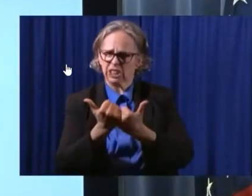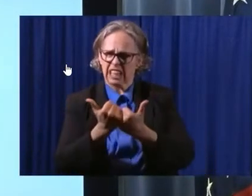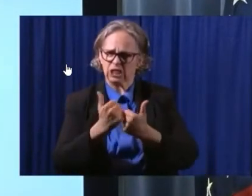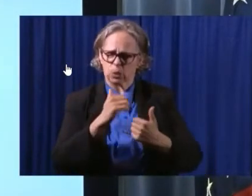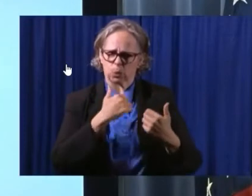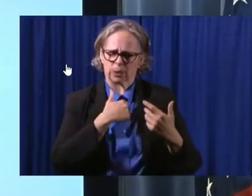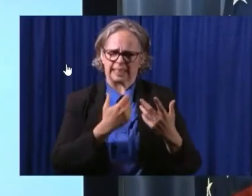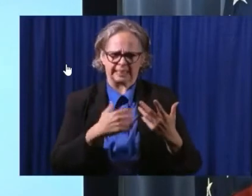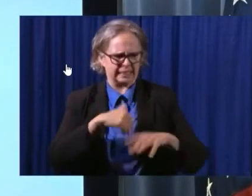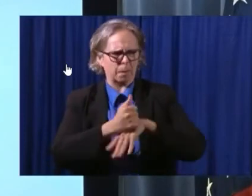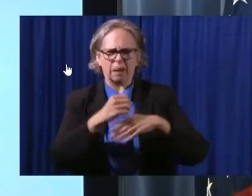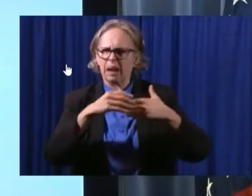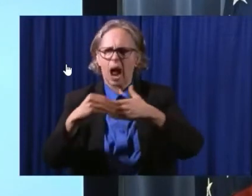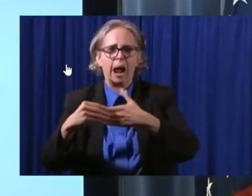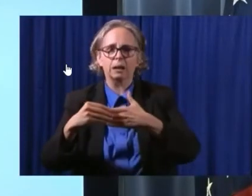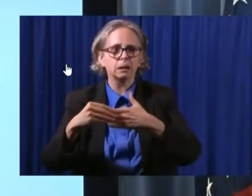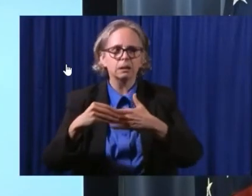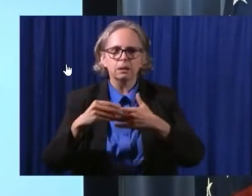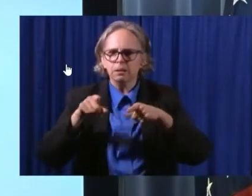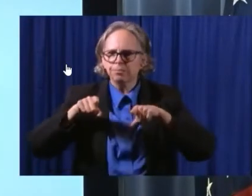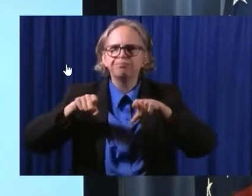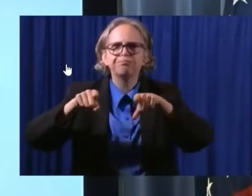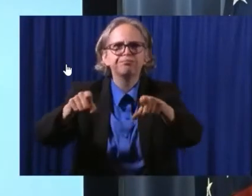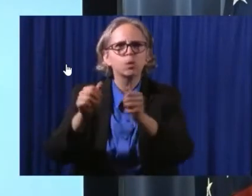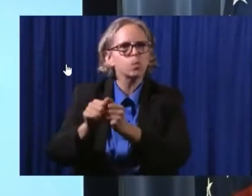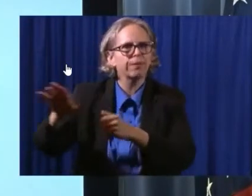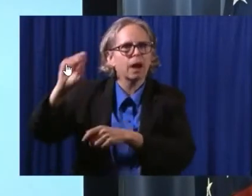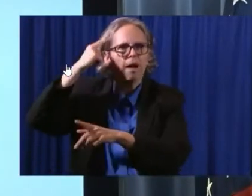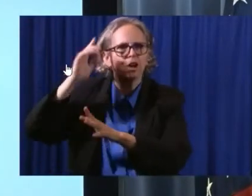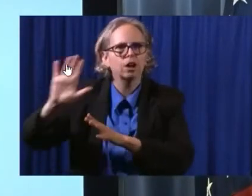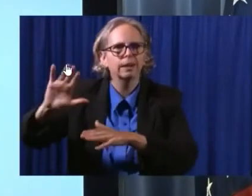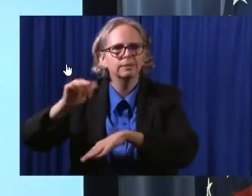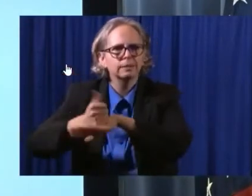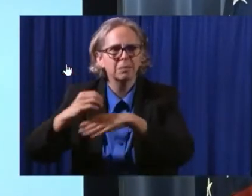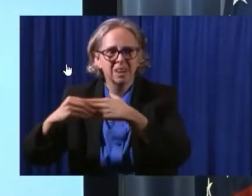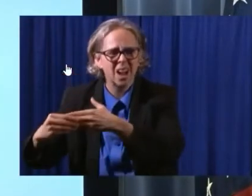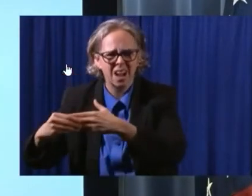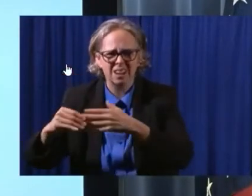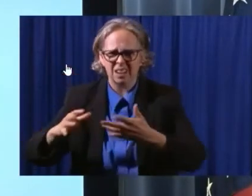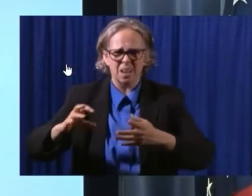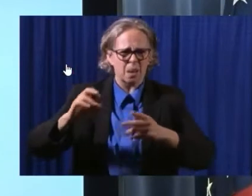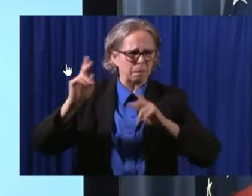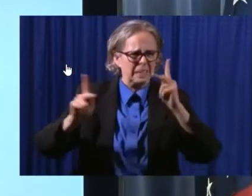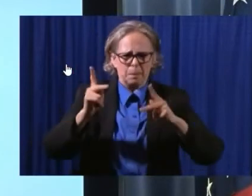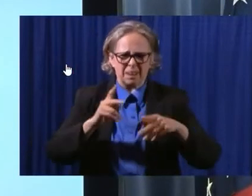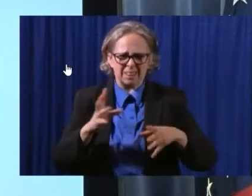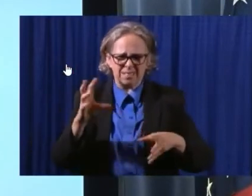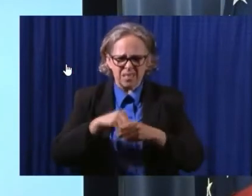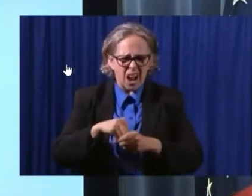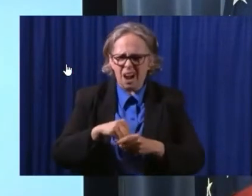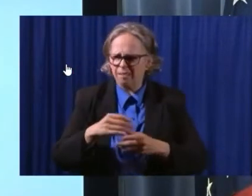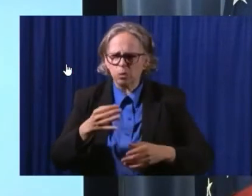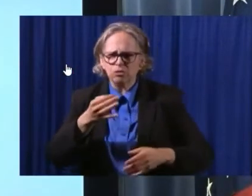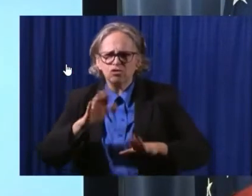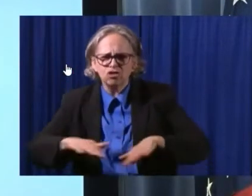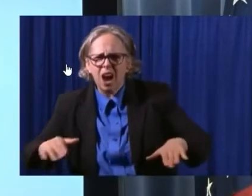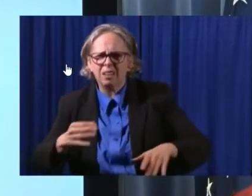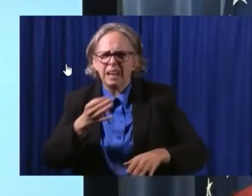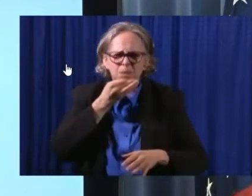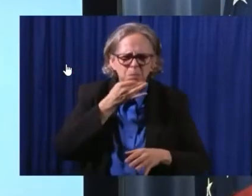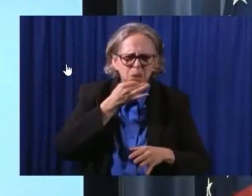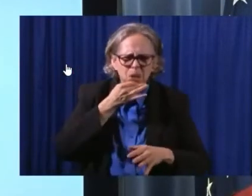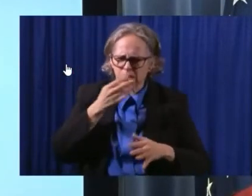And the national child health experts that convened that working group and produced that document have concluded